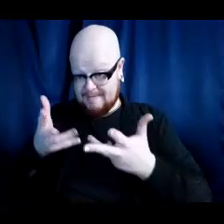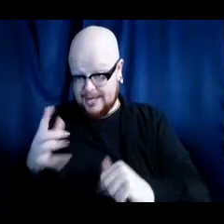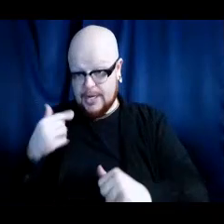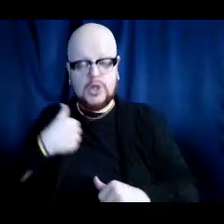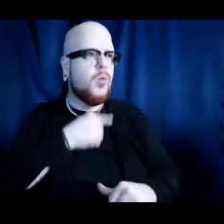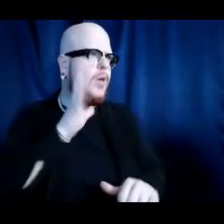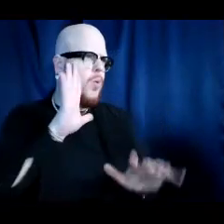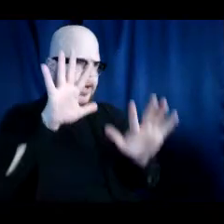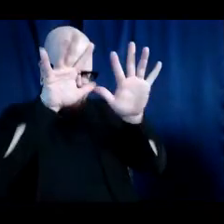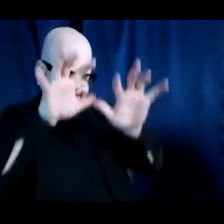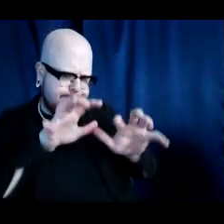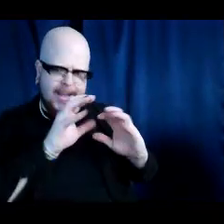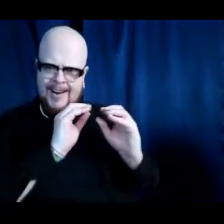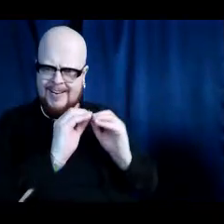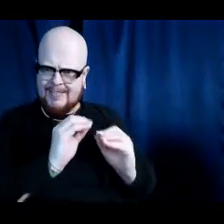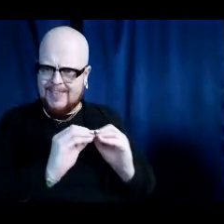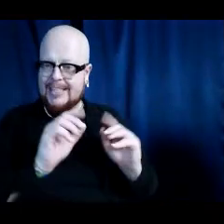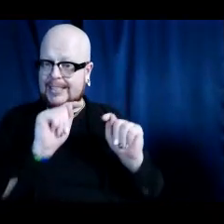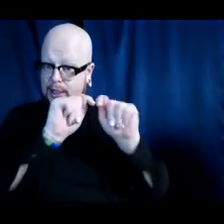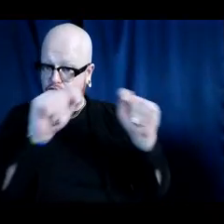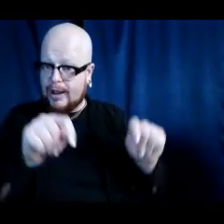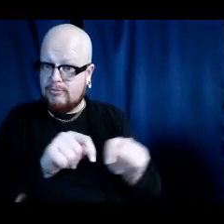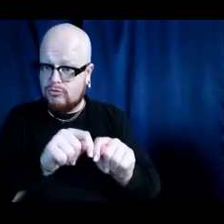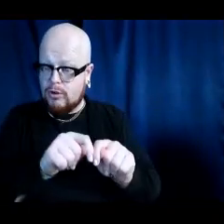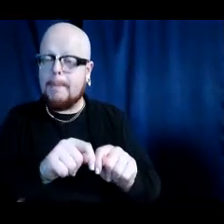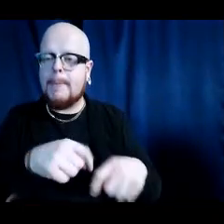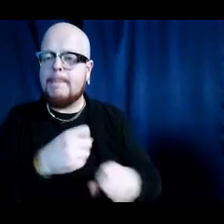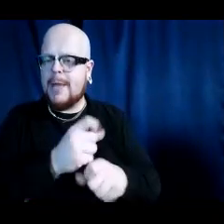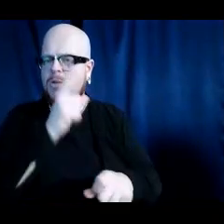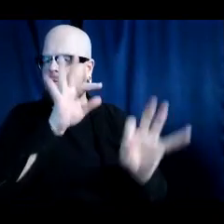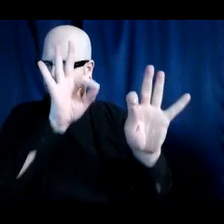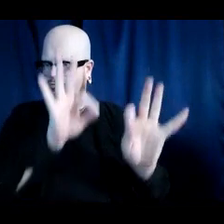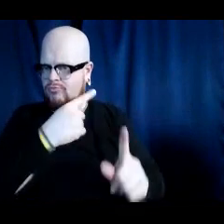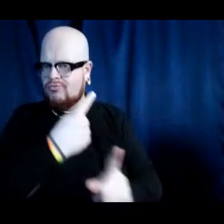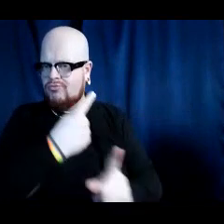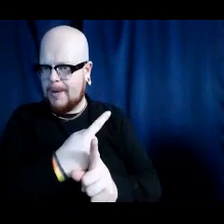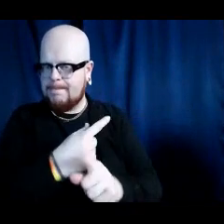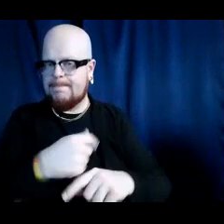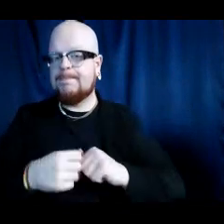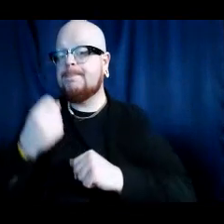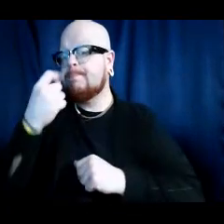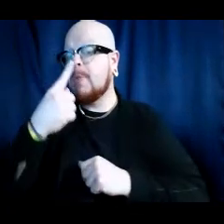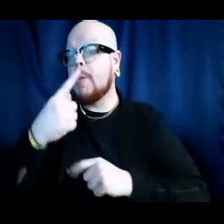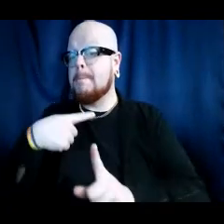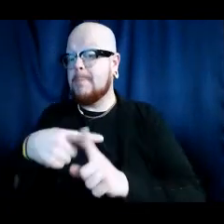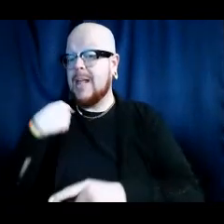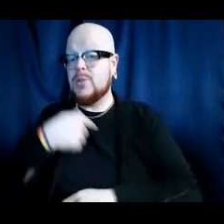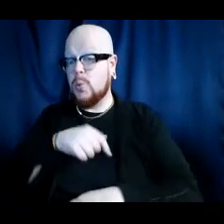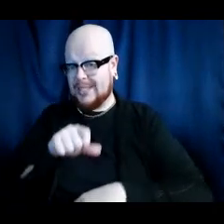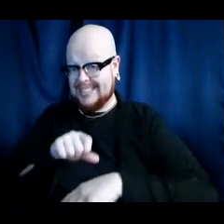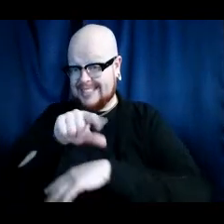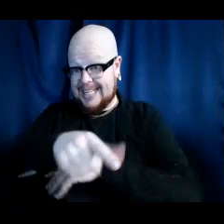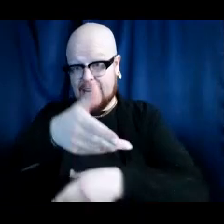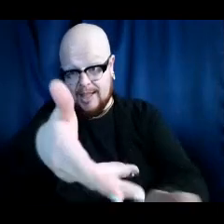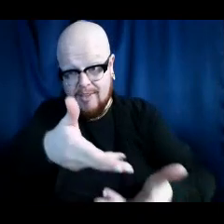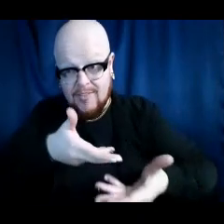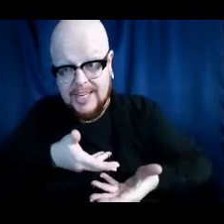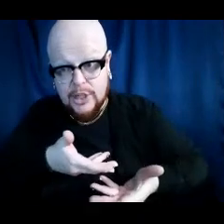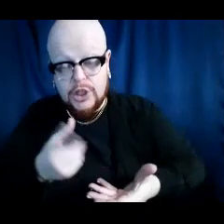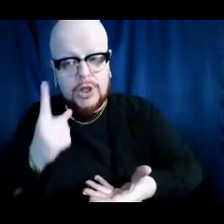library. We also include a reasonable accommodation statement in our invitation to the webinar. So if attendees need an